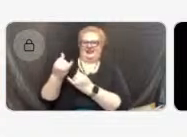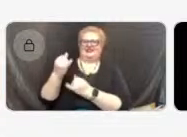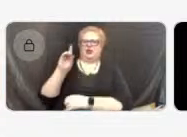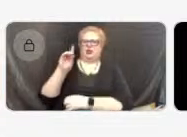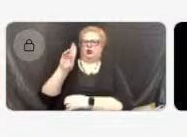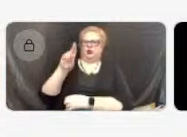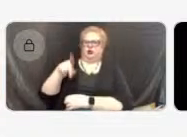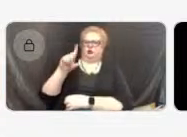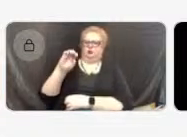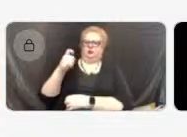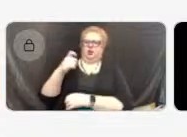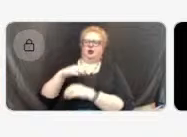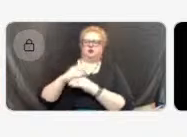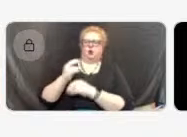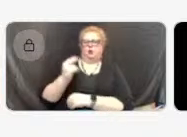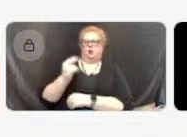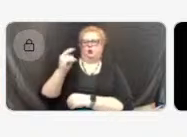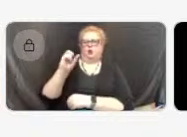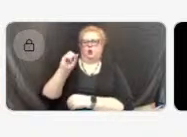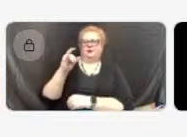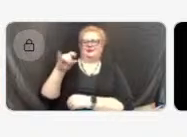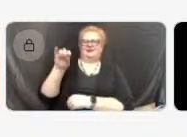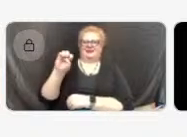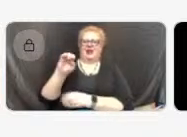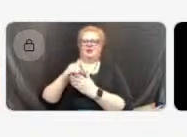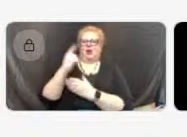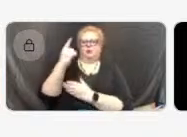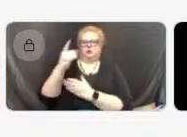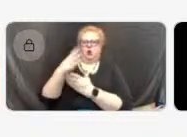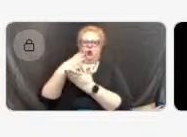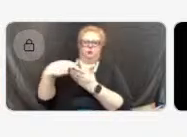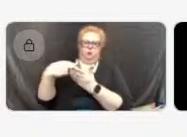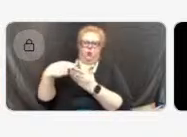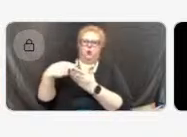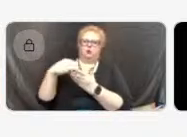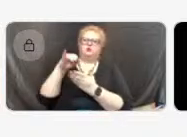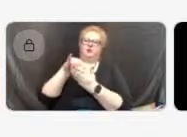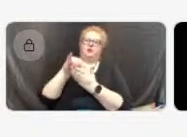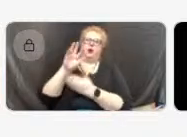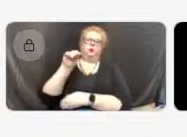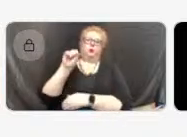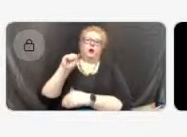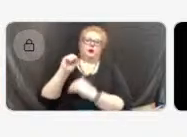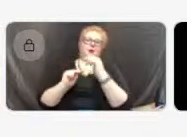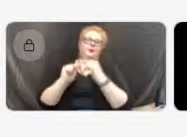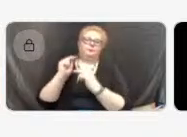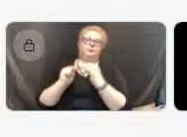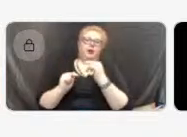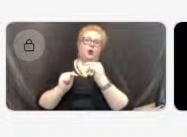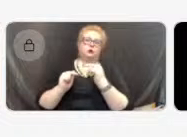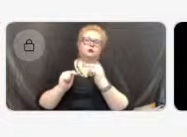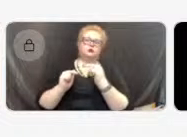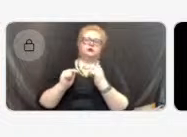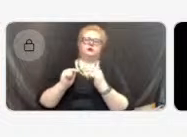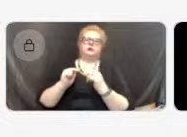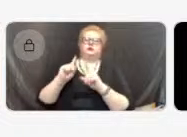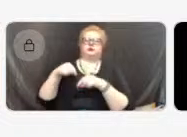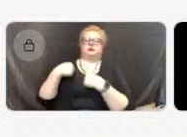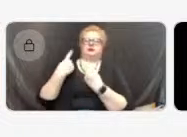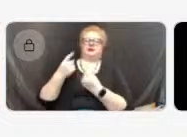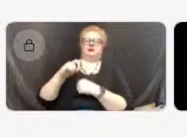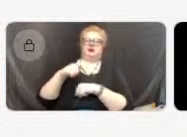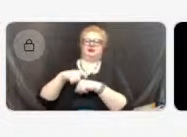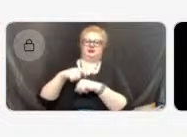it's on the north side. That was one portion that was built. Since then, the applicant